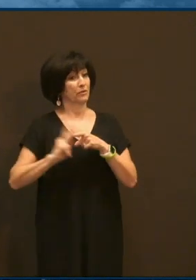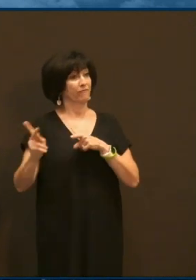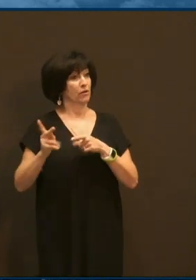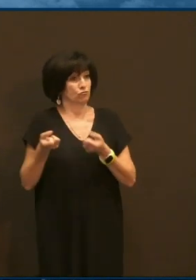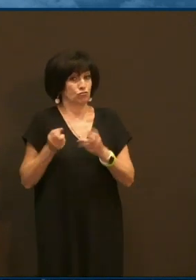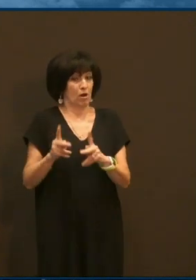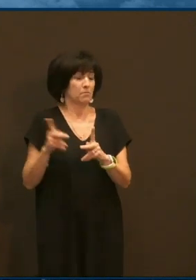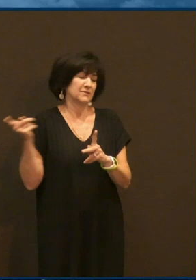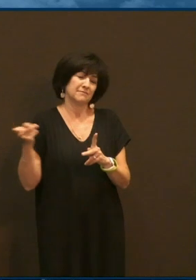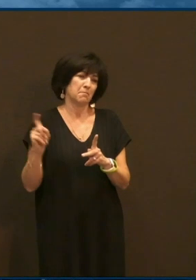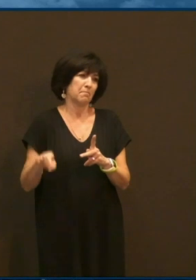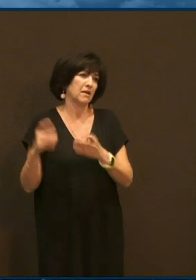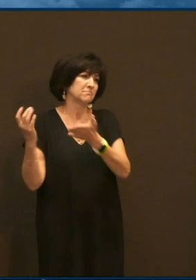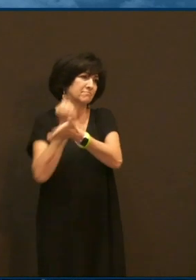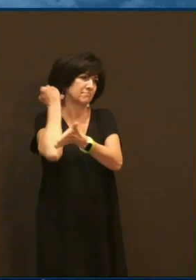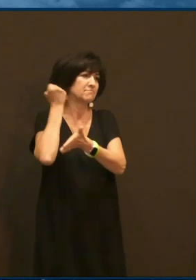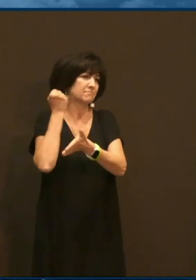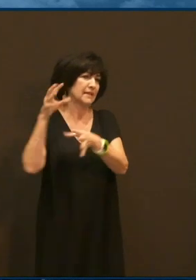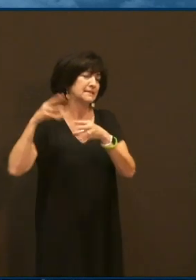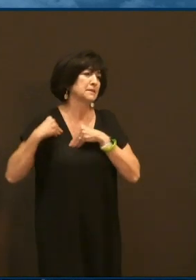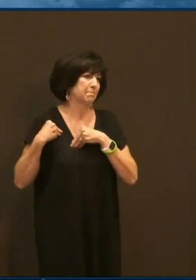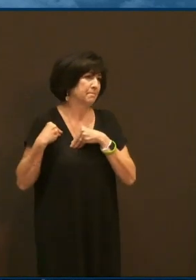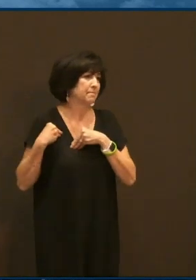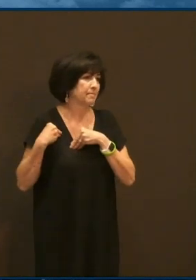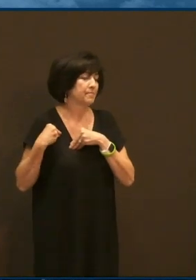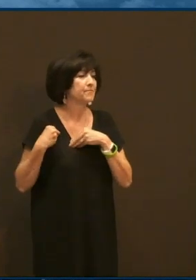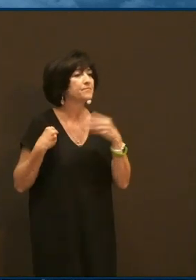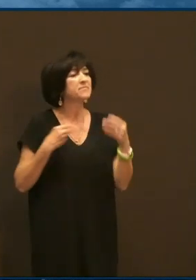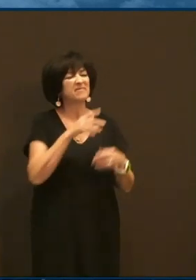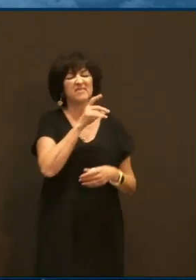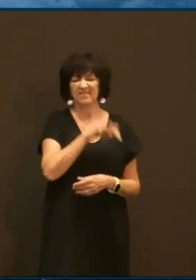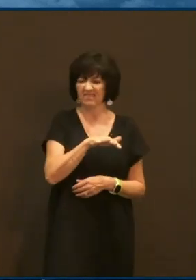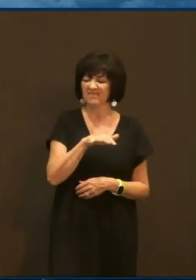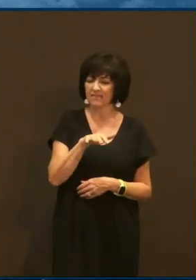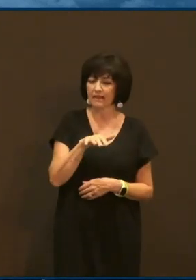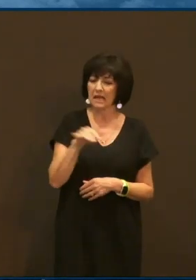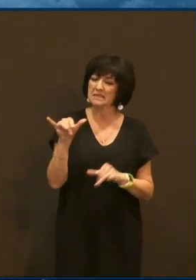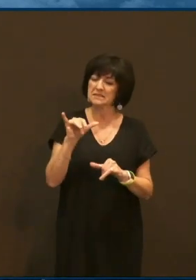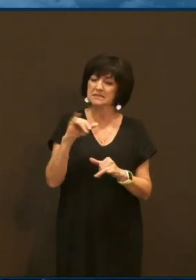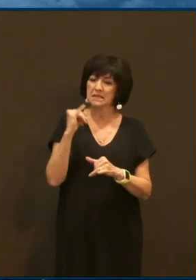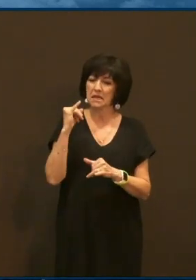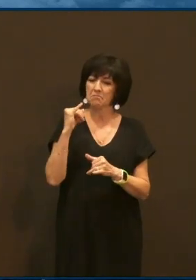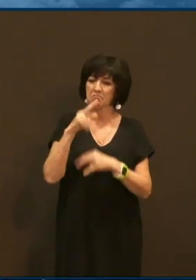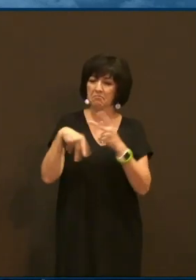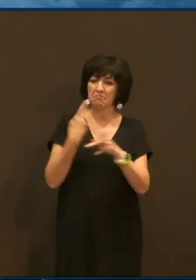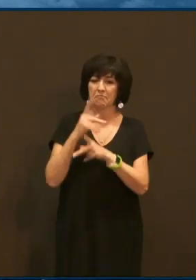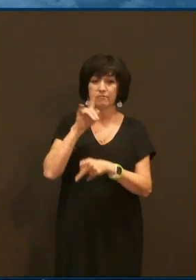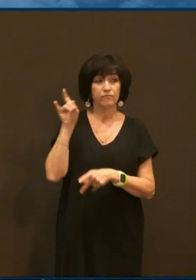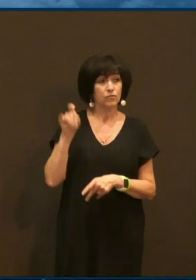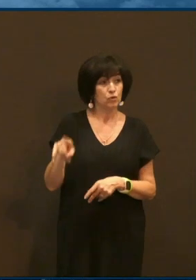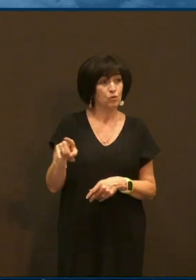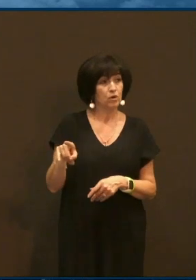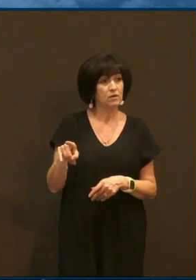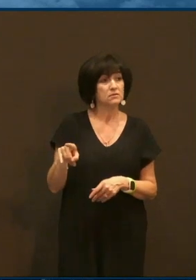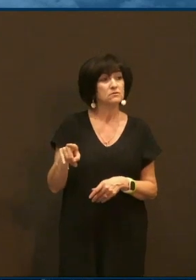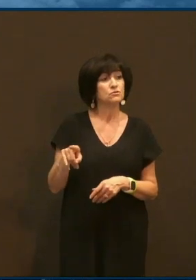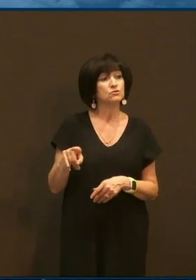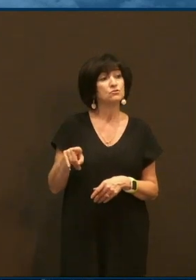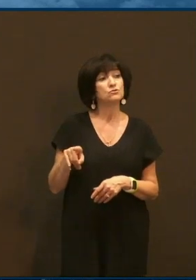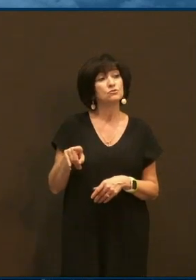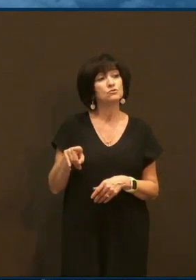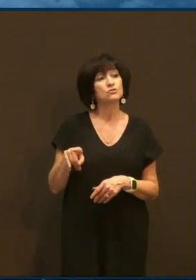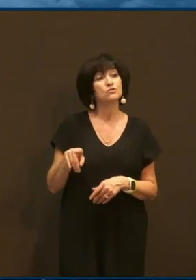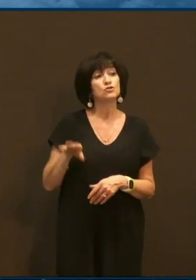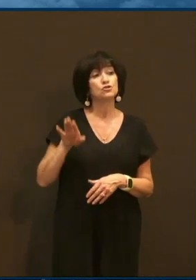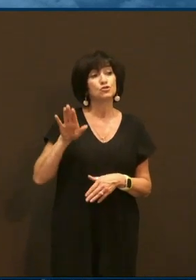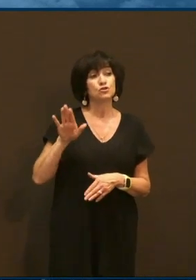really couldn't turn down. And then just kind of on the same lines, I was just wondering, as we speak right now, your Deputy Secretary, Molly